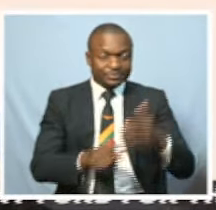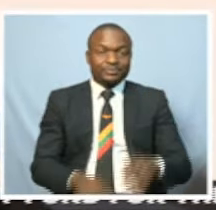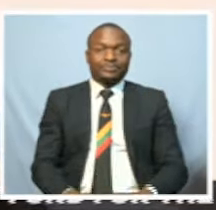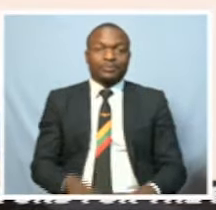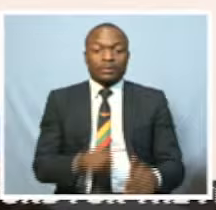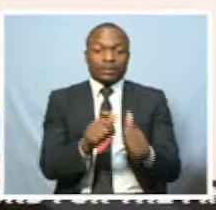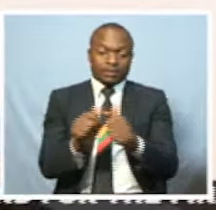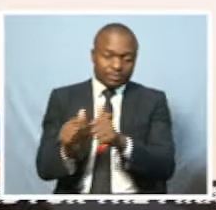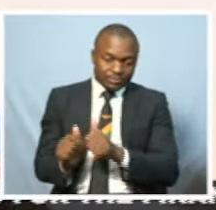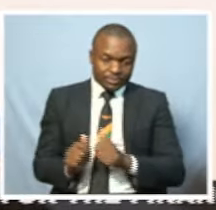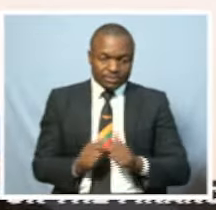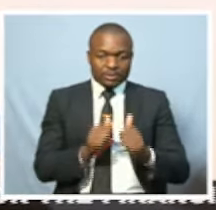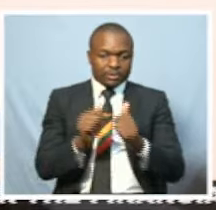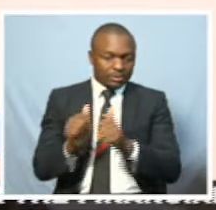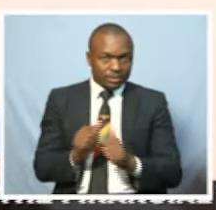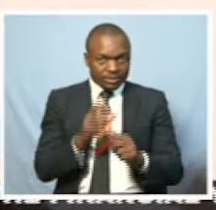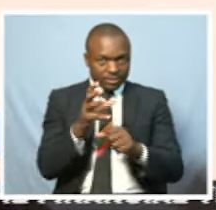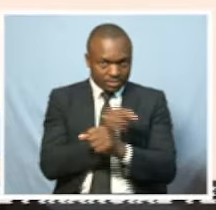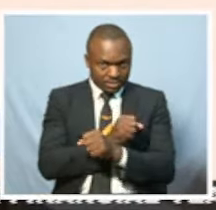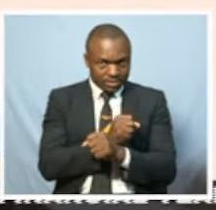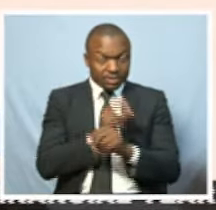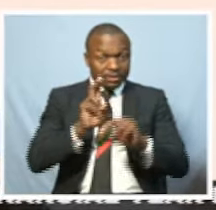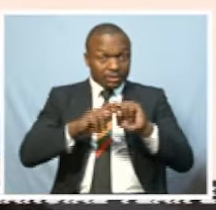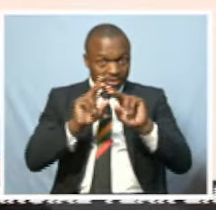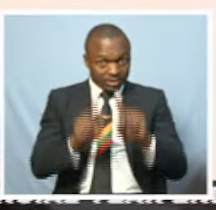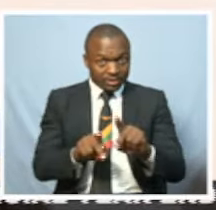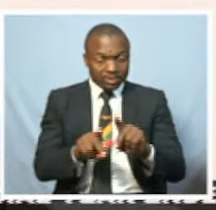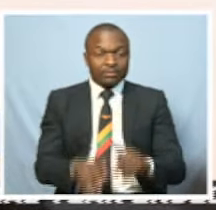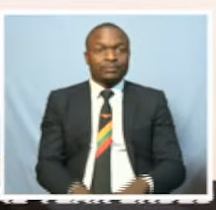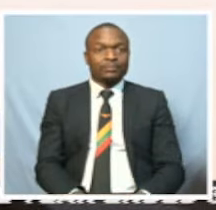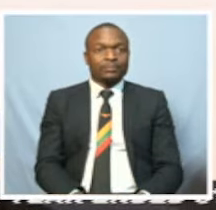The action taken, Chair, is that